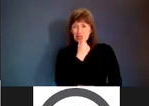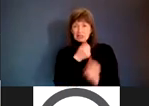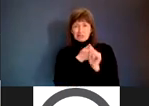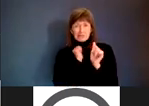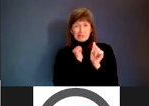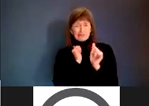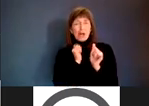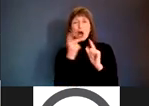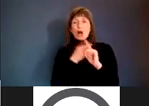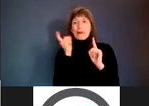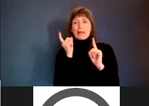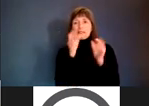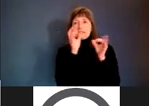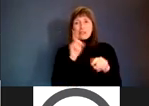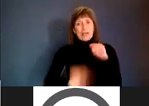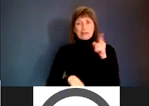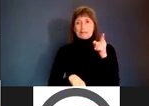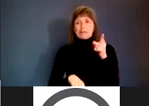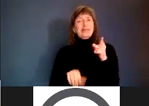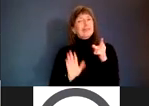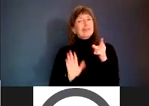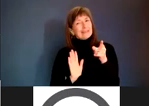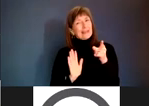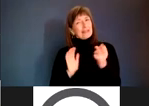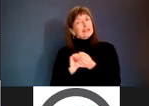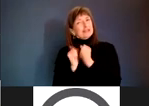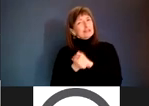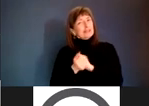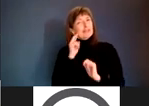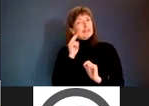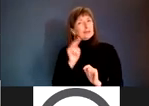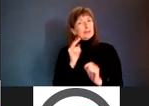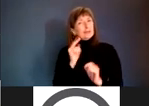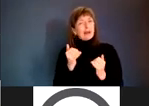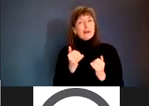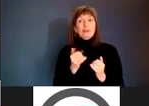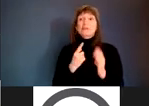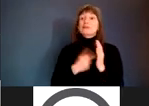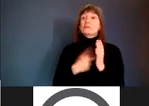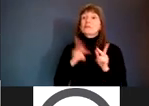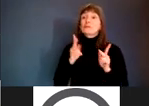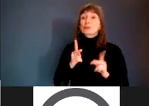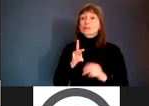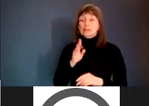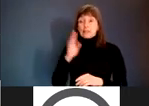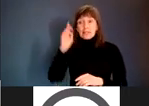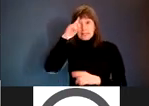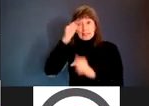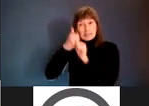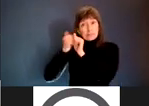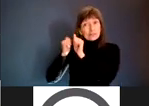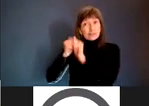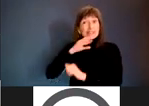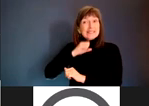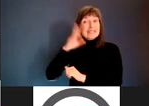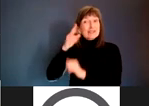automatically in question. So a person, for example, develops mild dementia, and the ability to make that decision immediately comes into